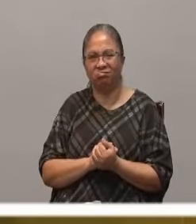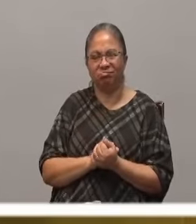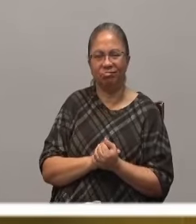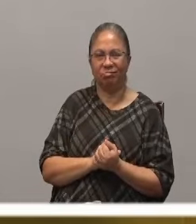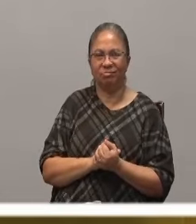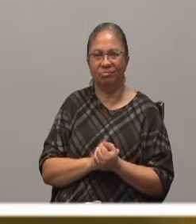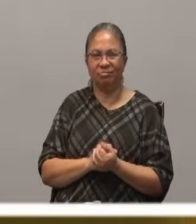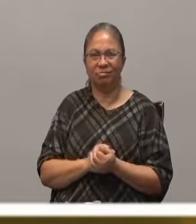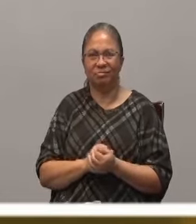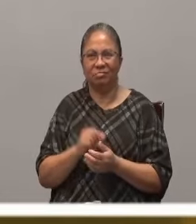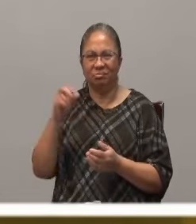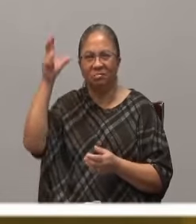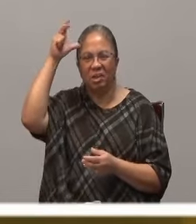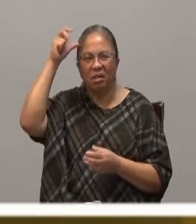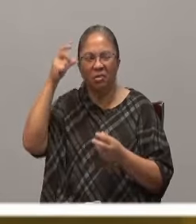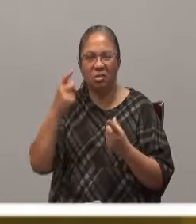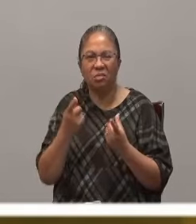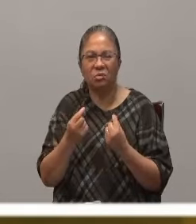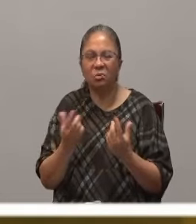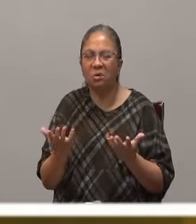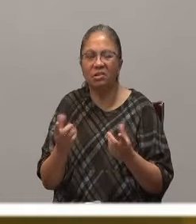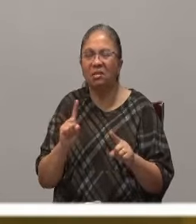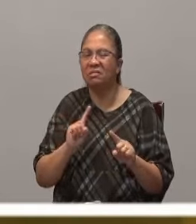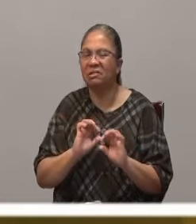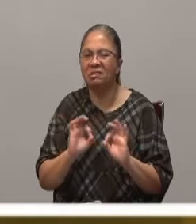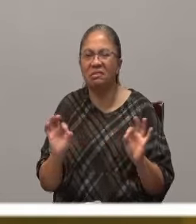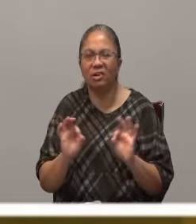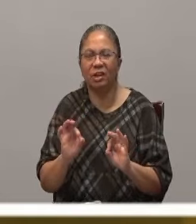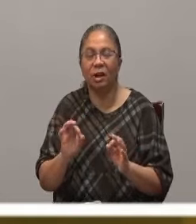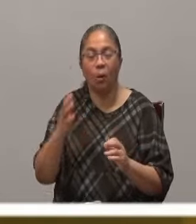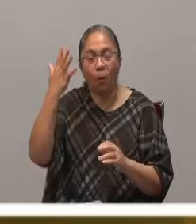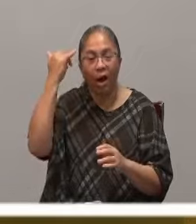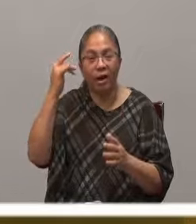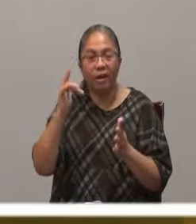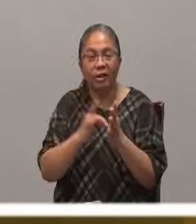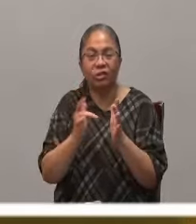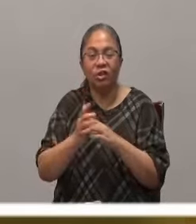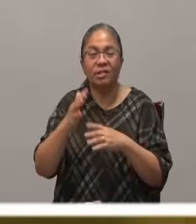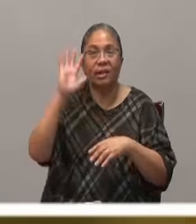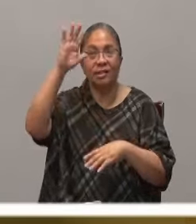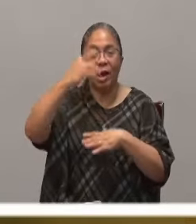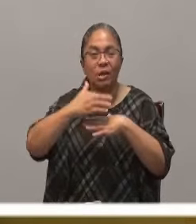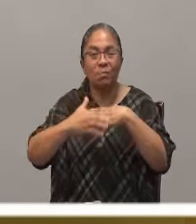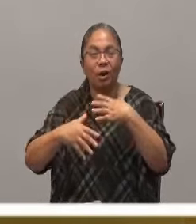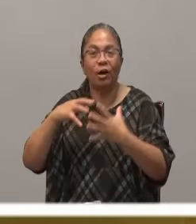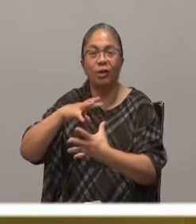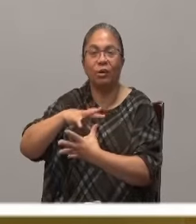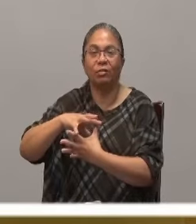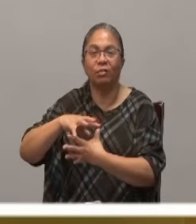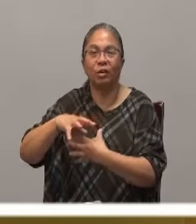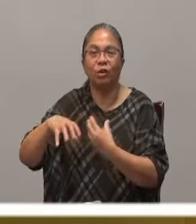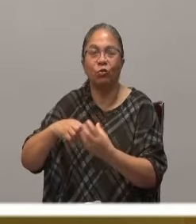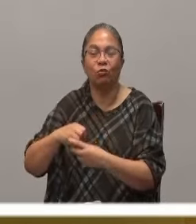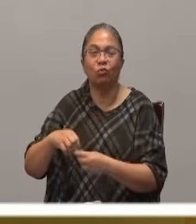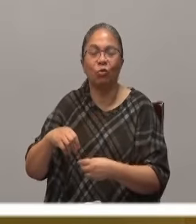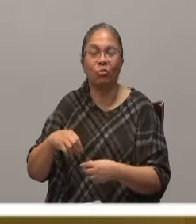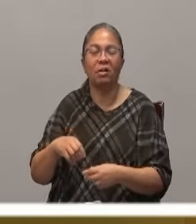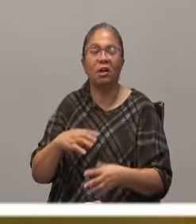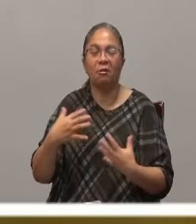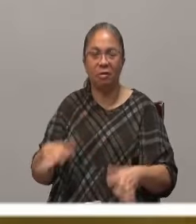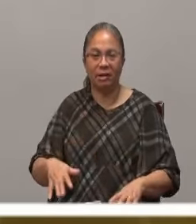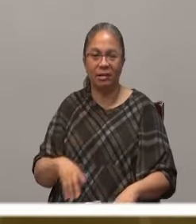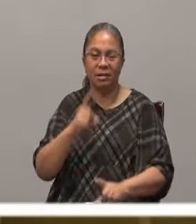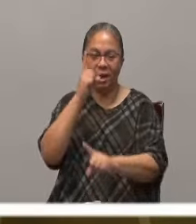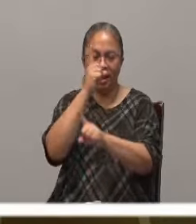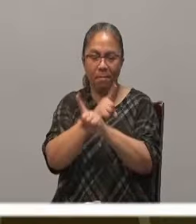fury, and he can't do nothing because the blood of Jesus Christ has already conquered the world. Amen. Amen.